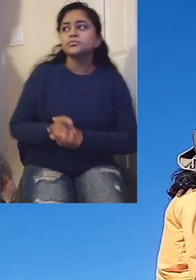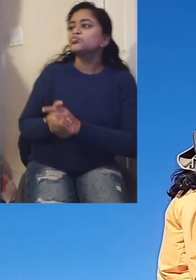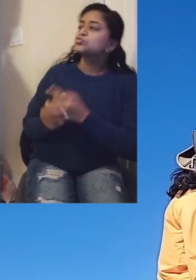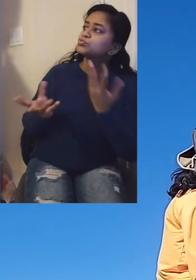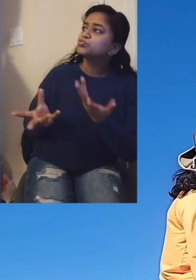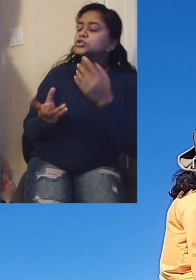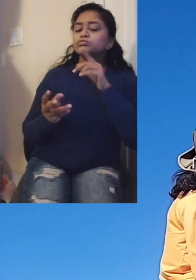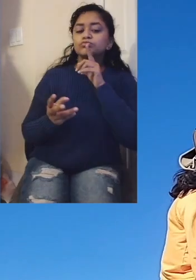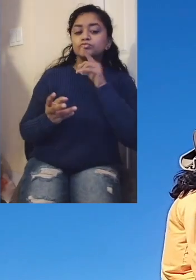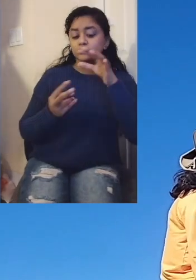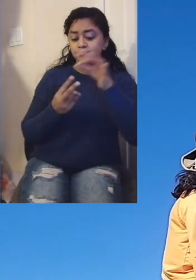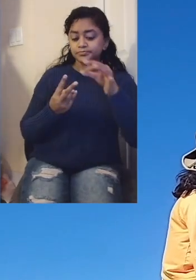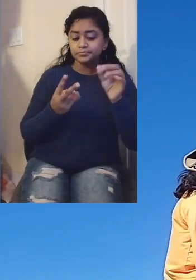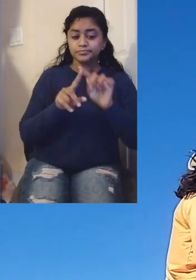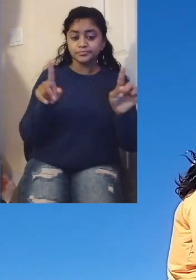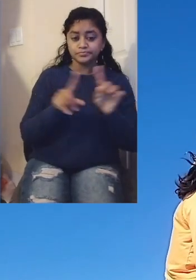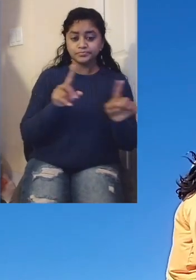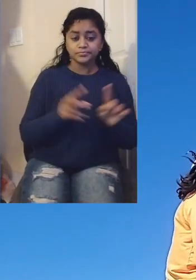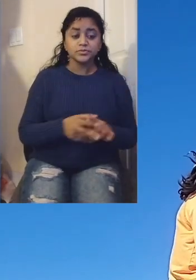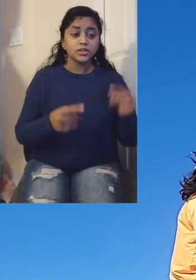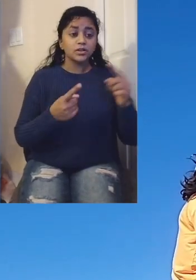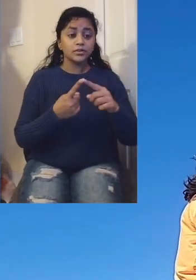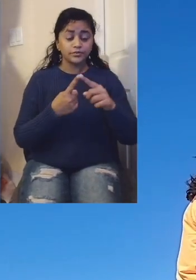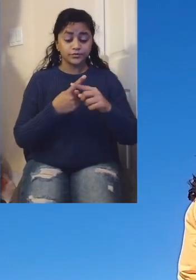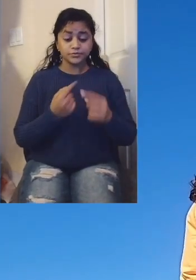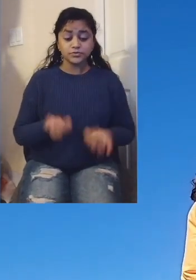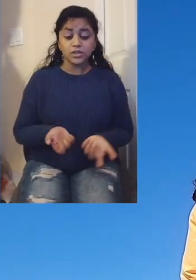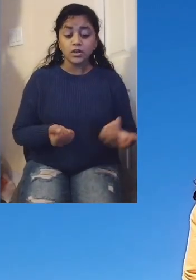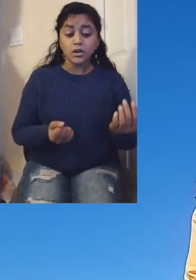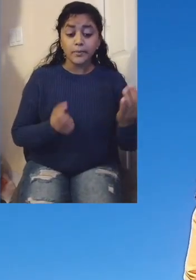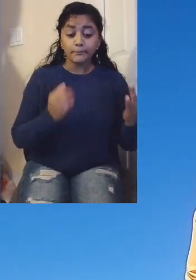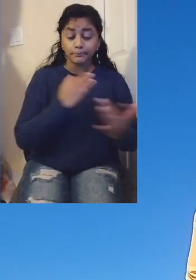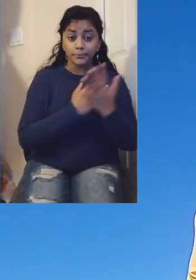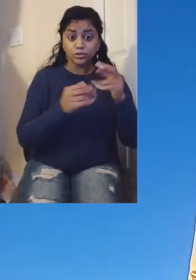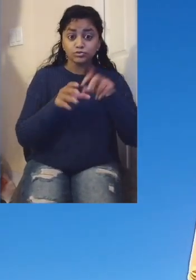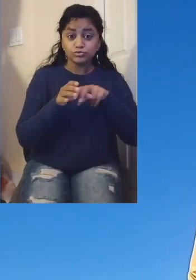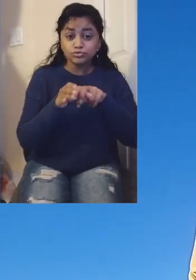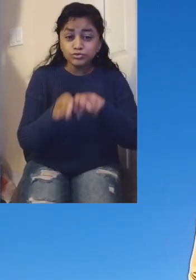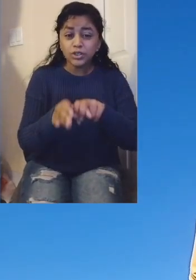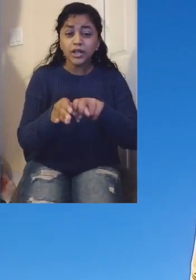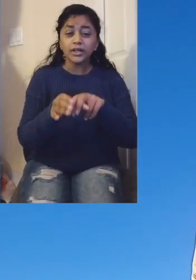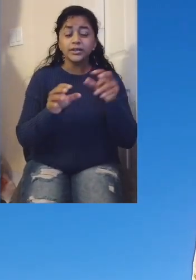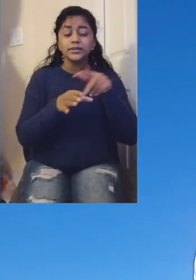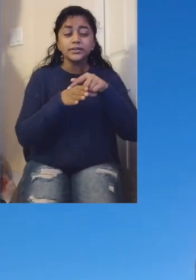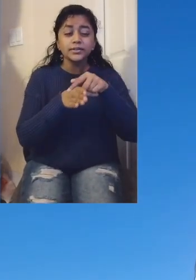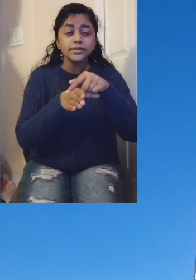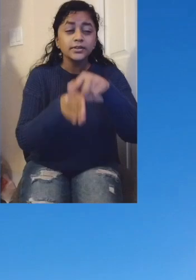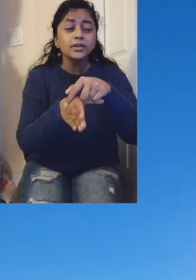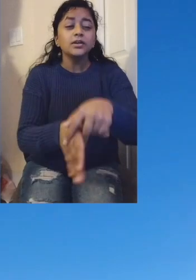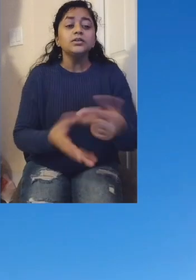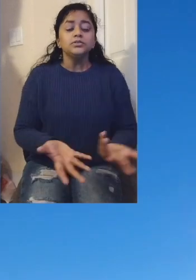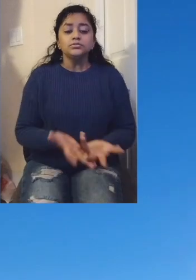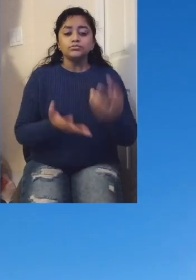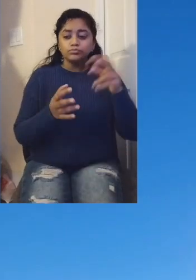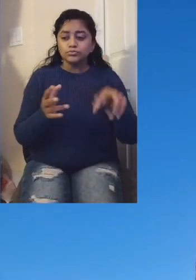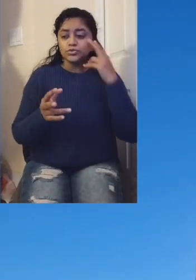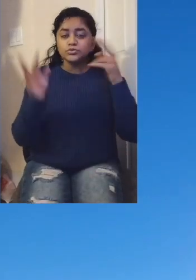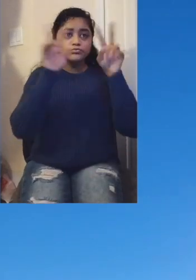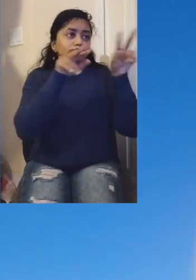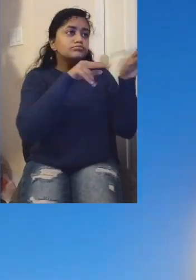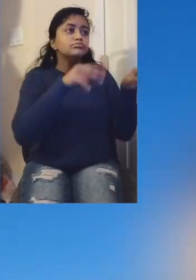and culture. And then horses too. So I just put the two together and went